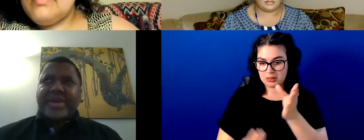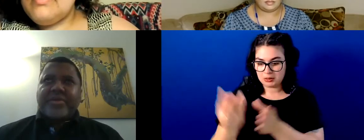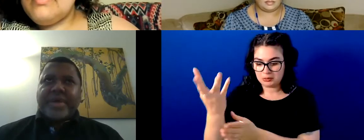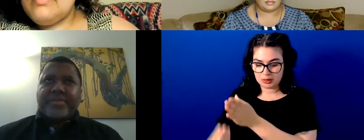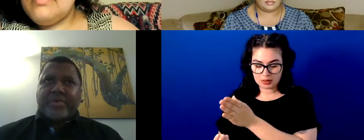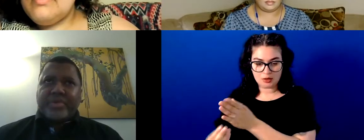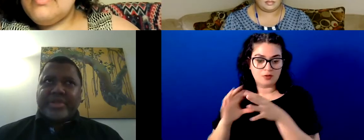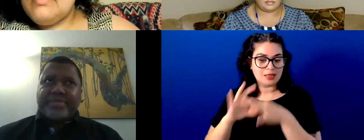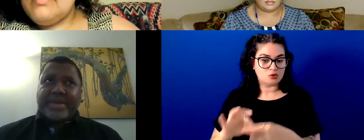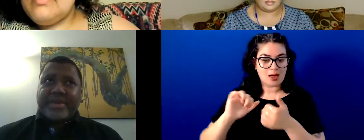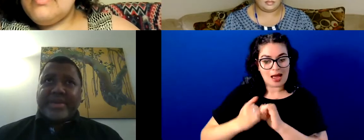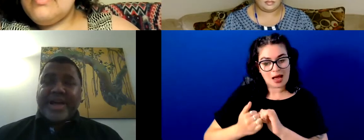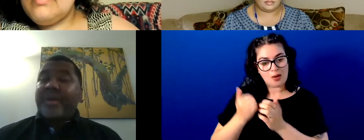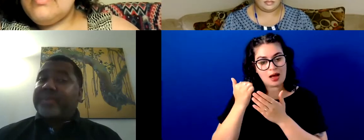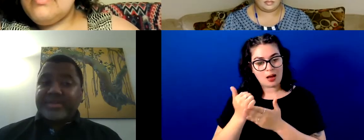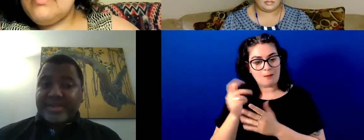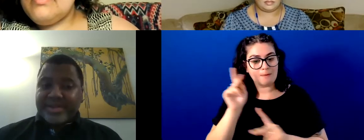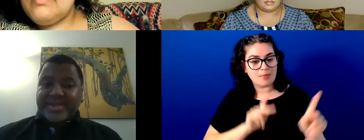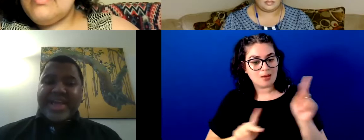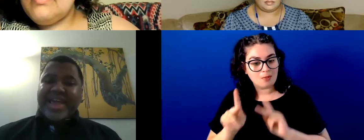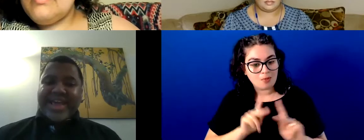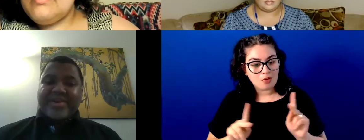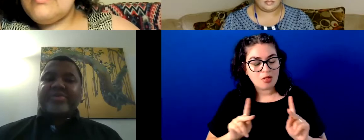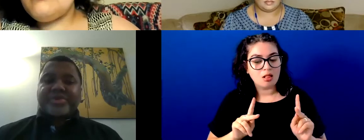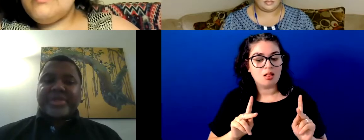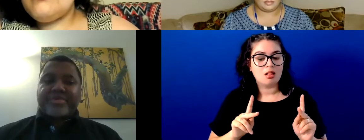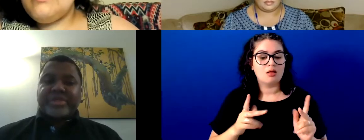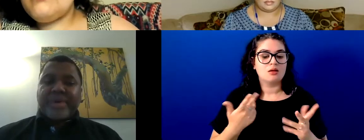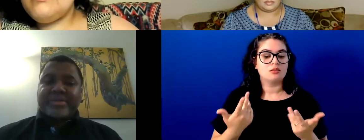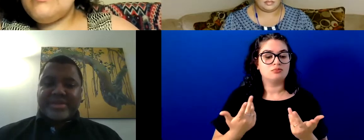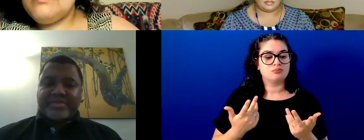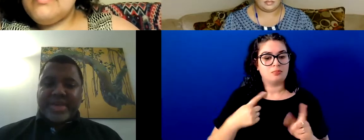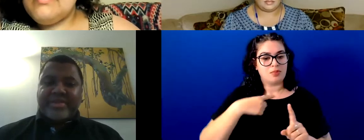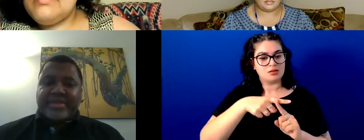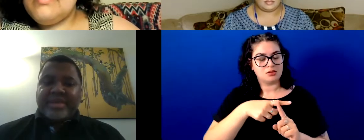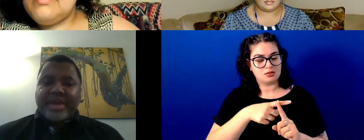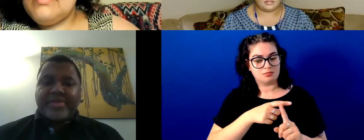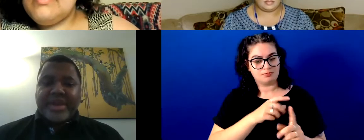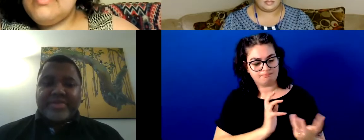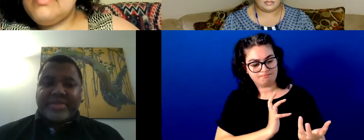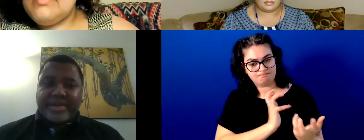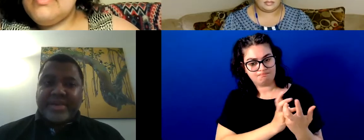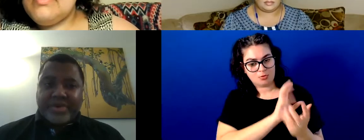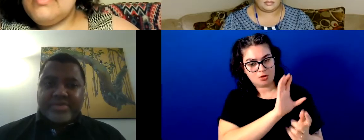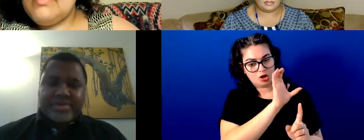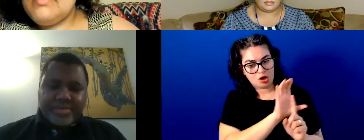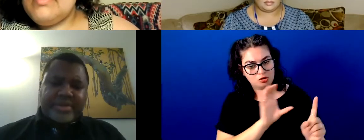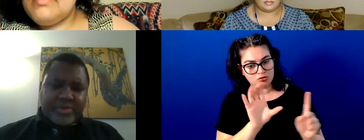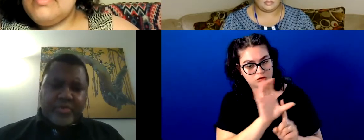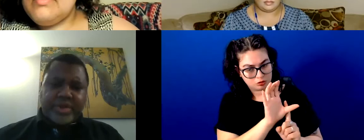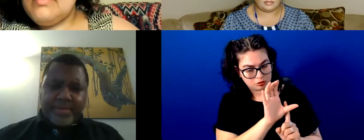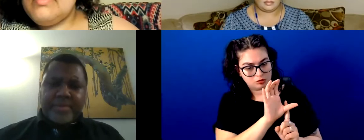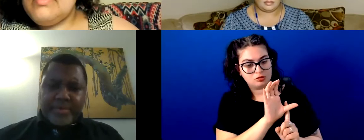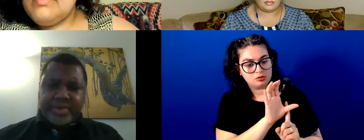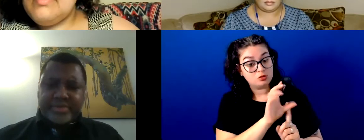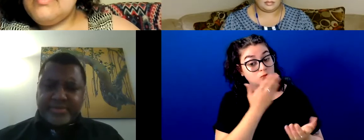how to help people really be competent and culturally responsive in the healthcare that they deliver. So you bring up some